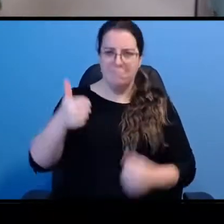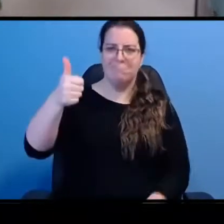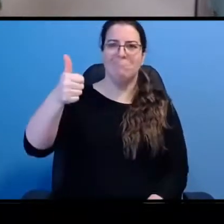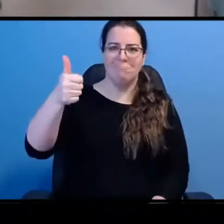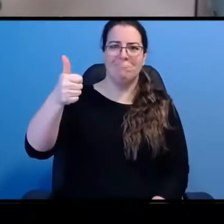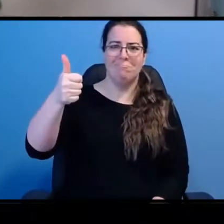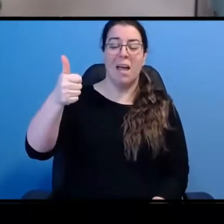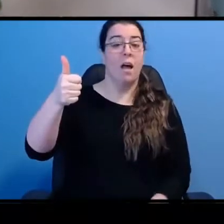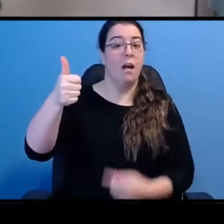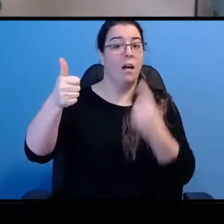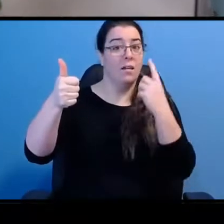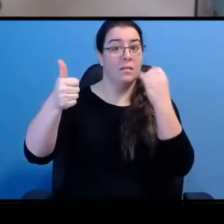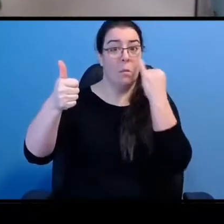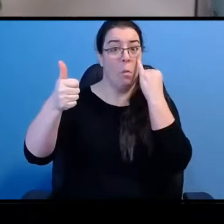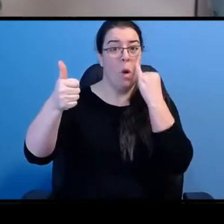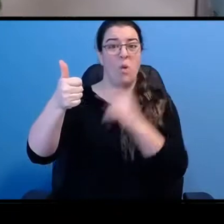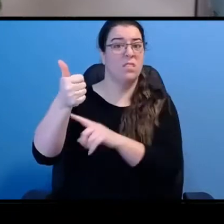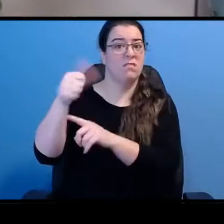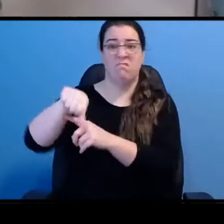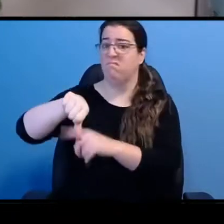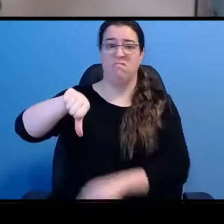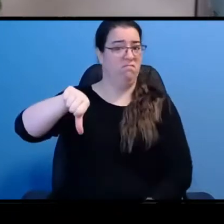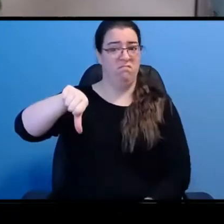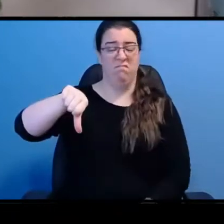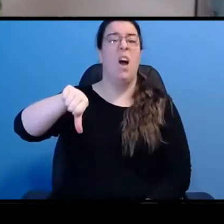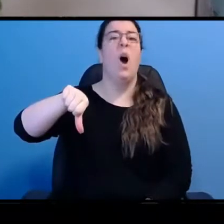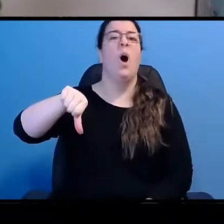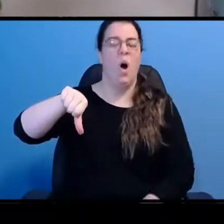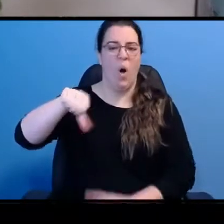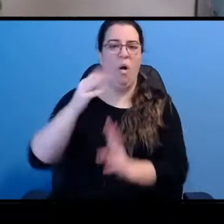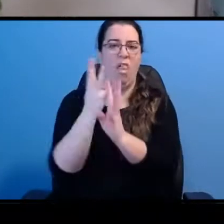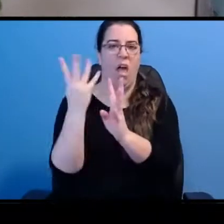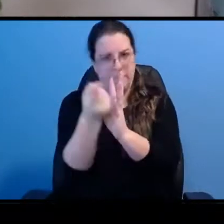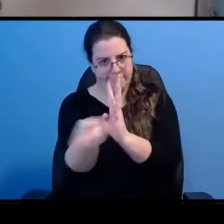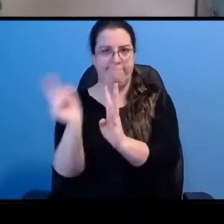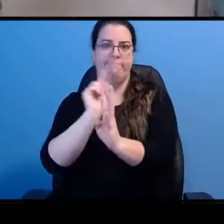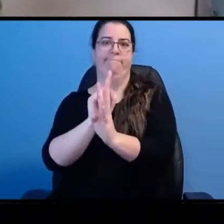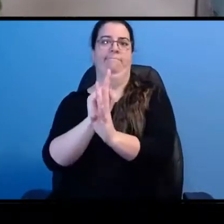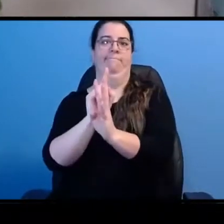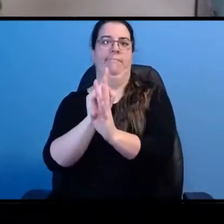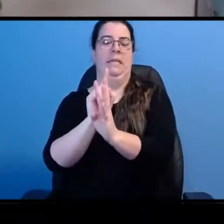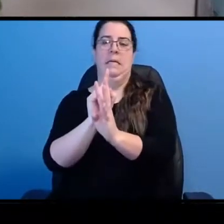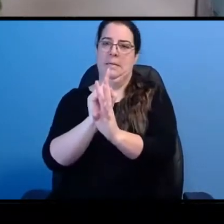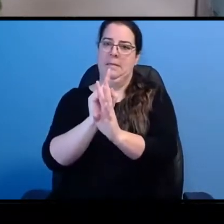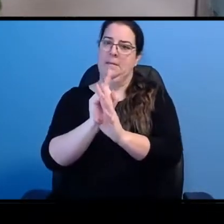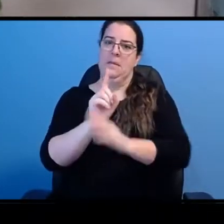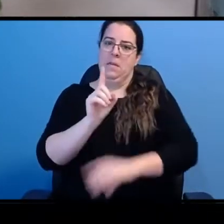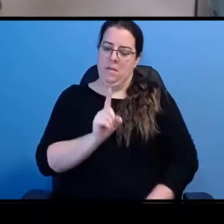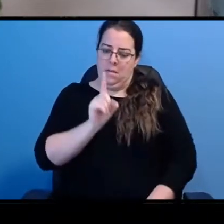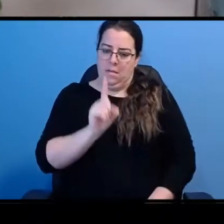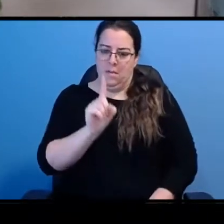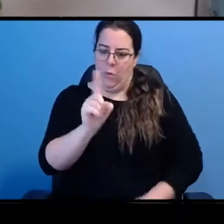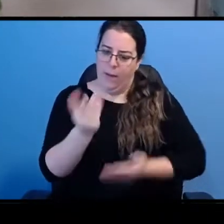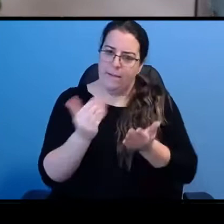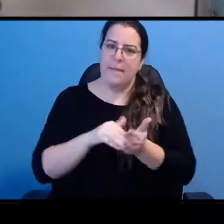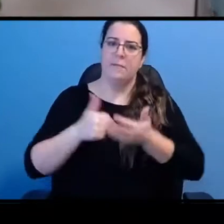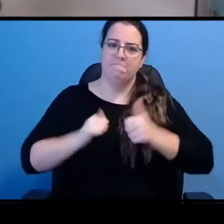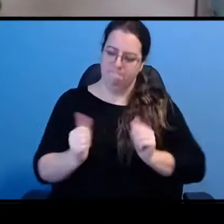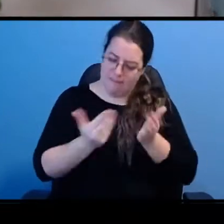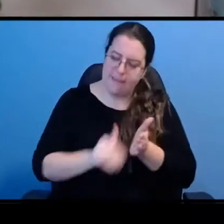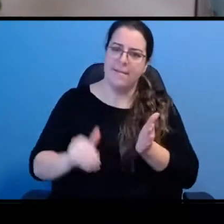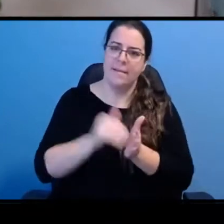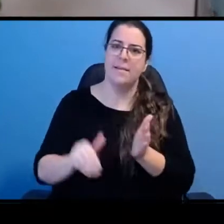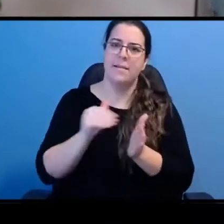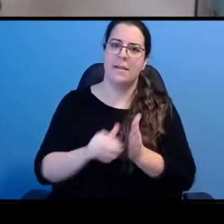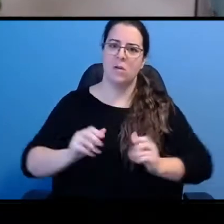the harder it got and the more insecure you started to feel. So it was a really cool exercise in sort of like showing you how difficult that